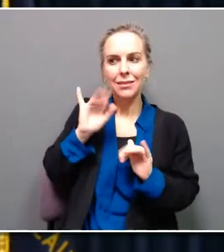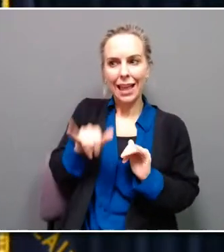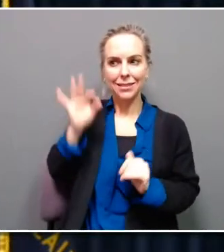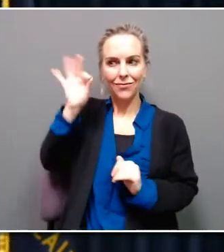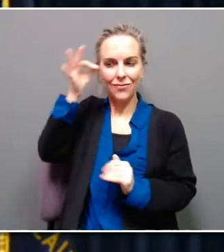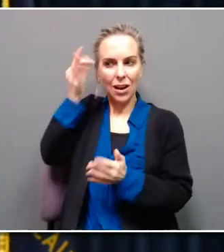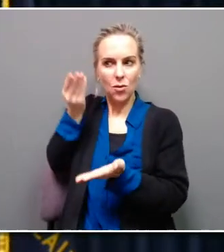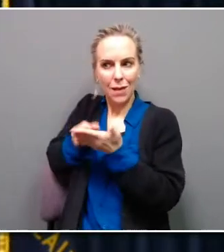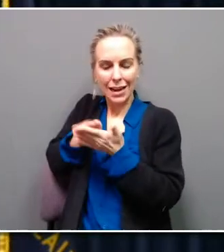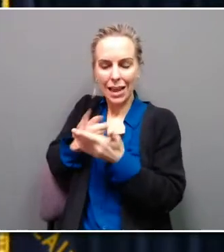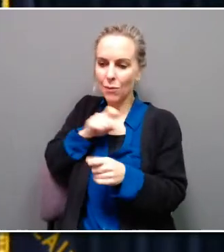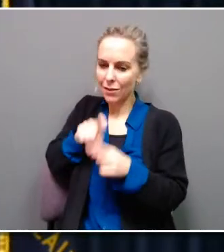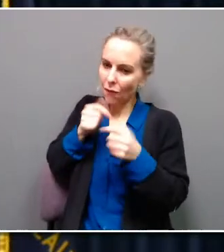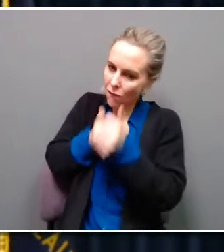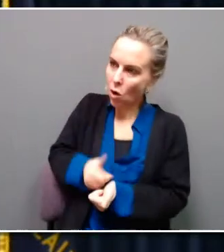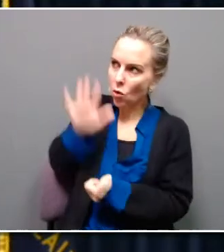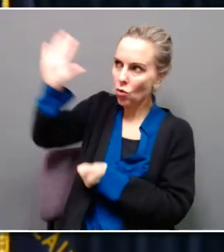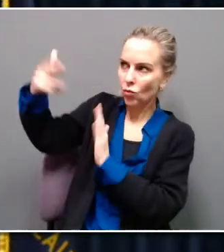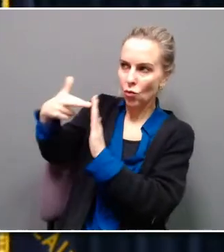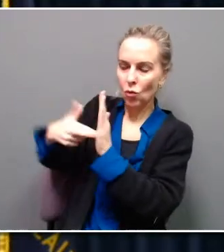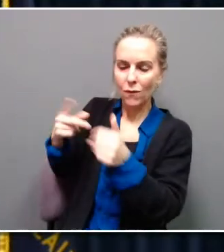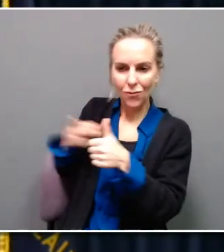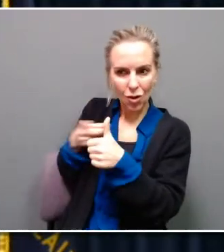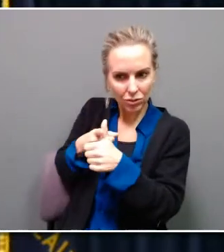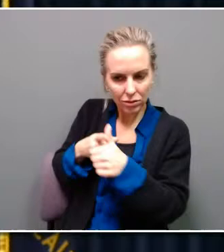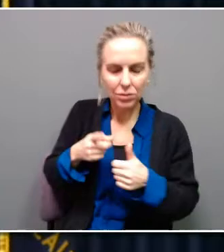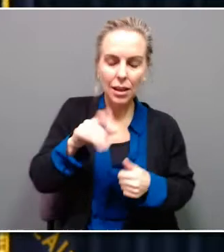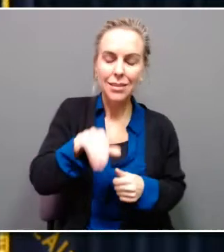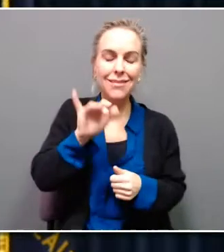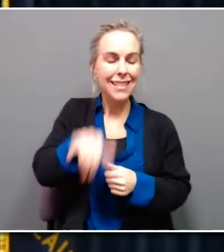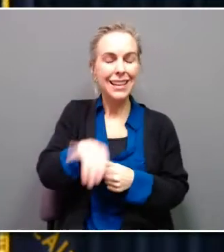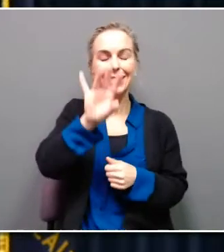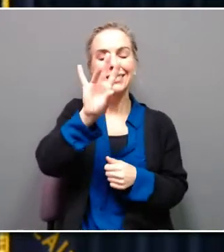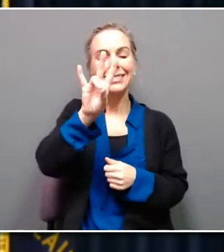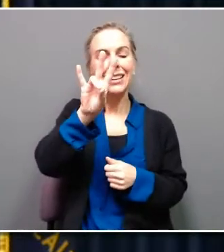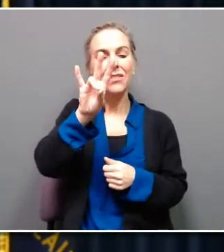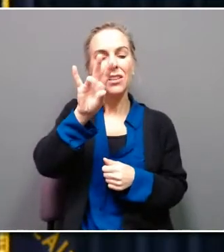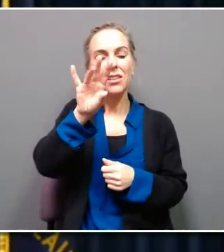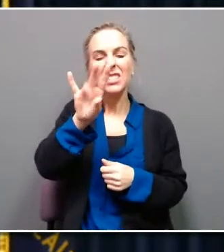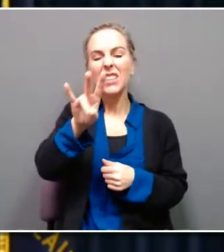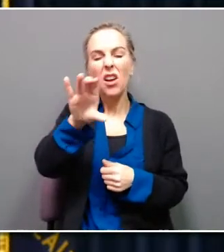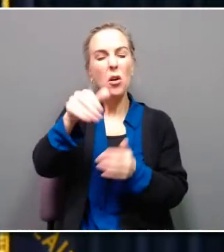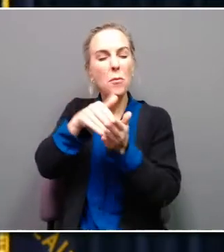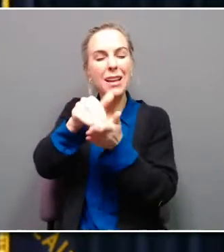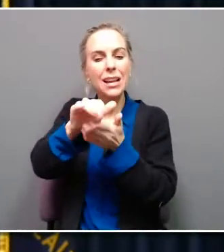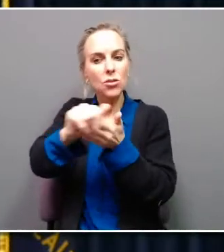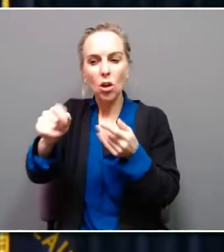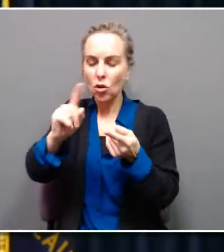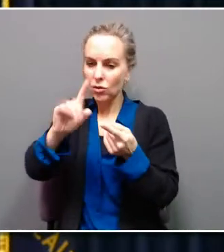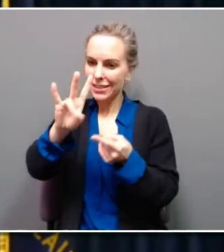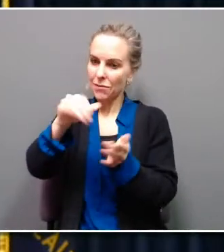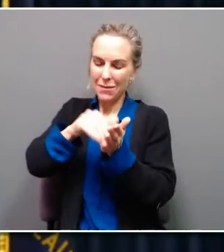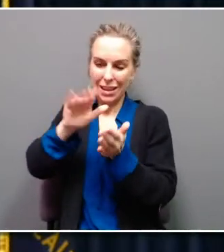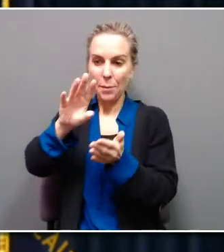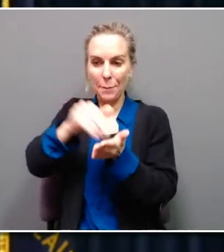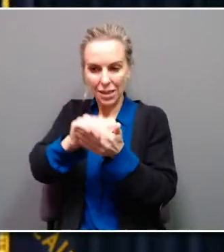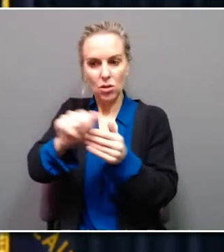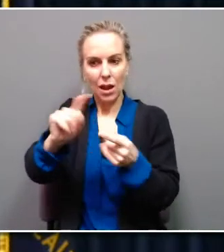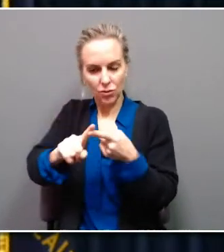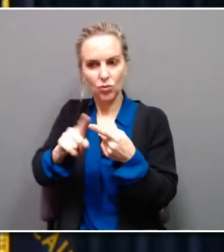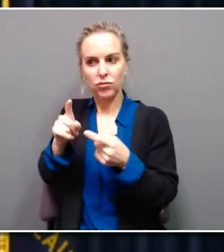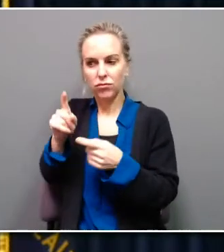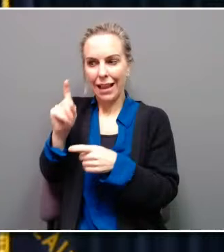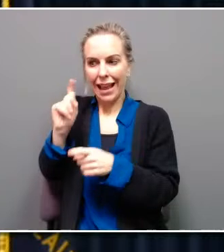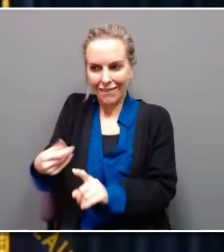site. That's about $300 million that we simply have to build those homes. And so it's really at the point that the permitting